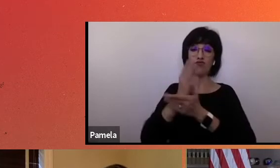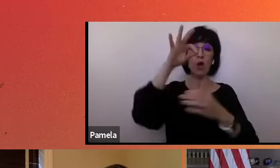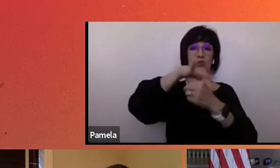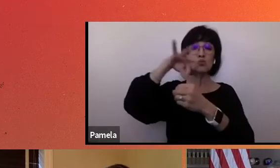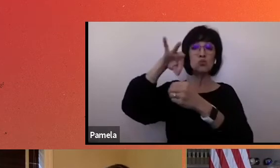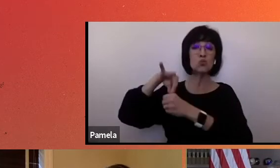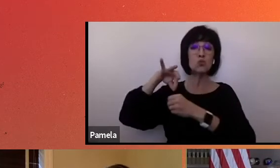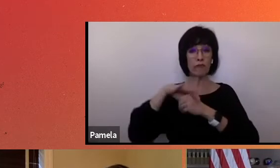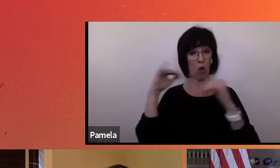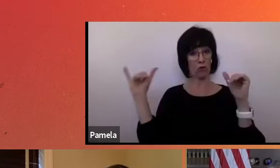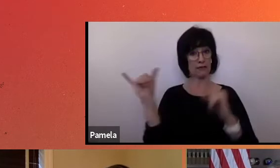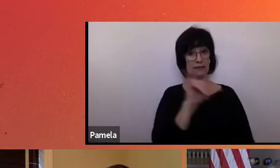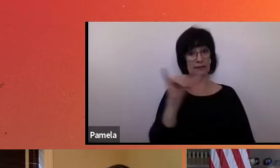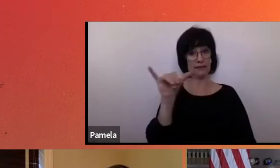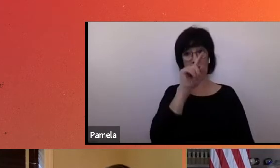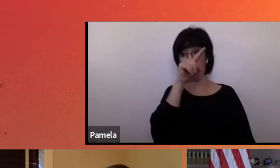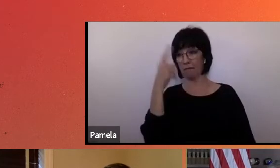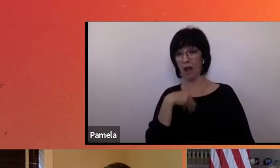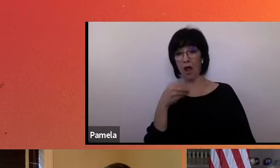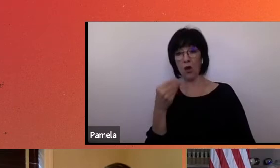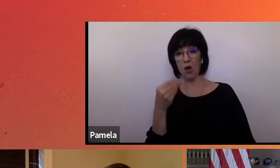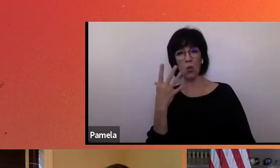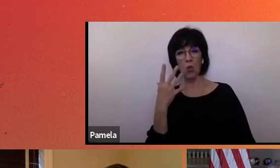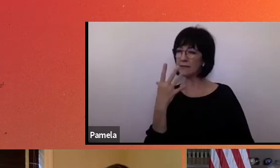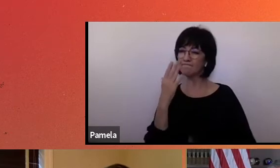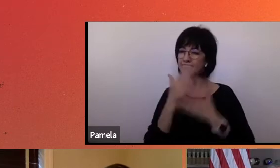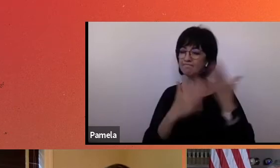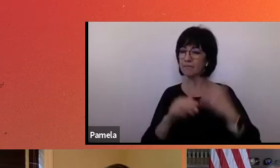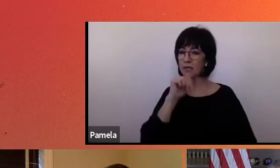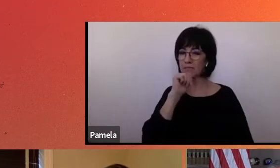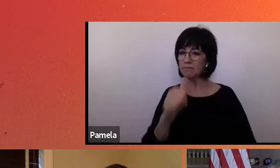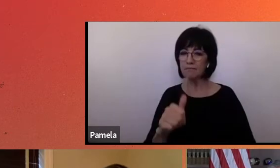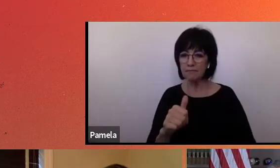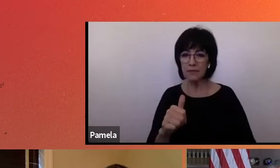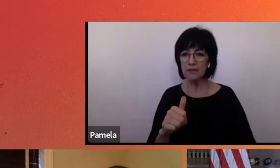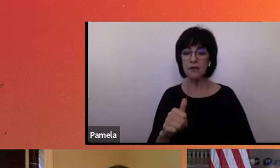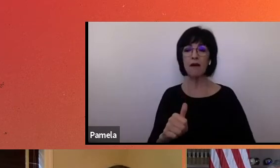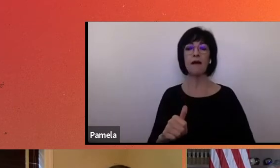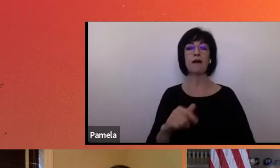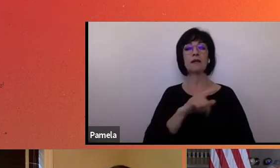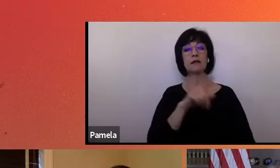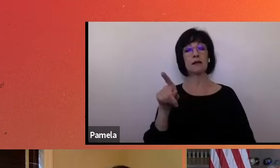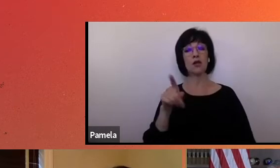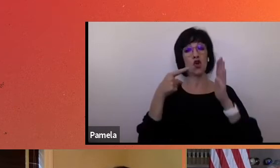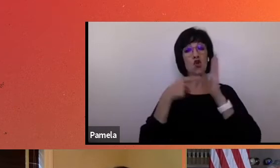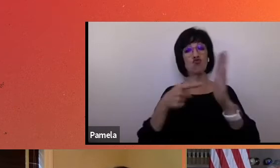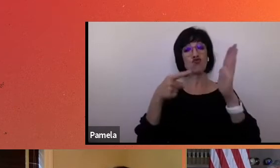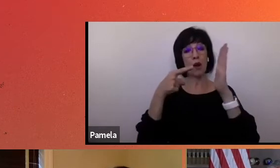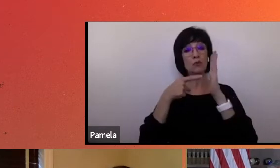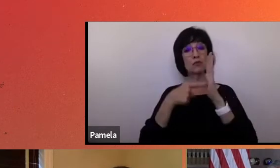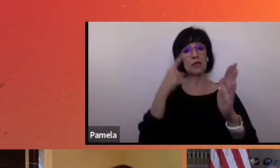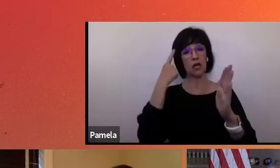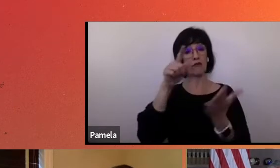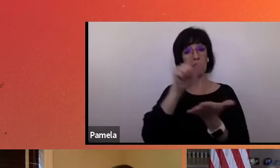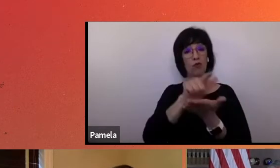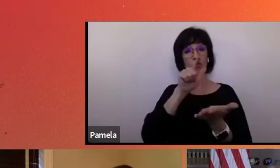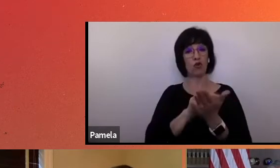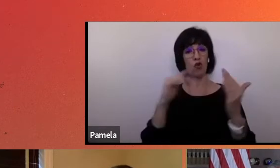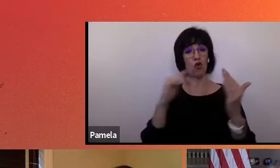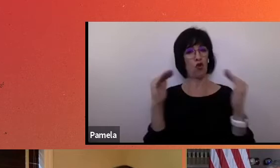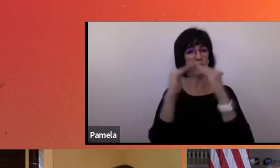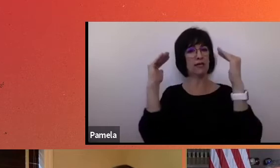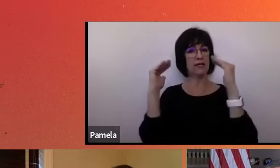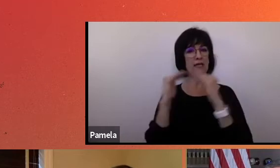ability for people to have equal justice and equal representation before the law, among many other